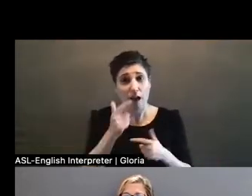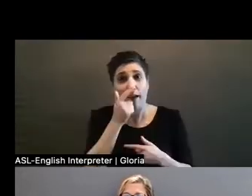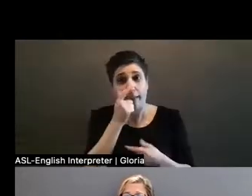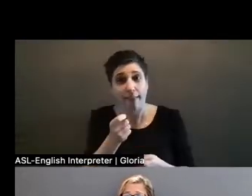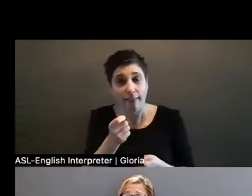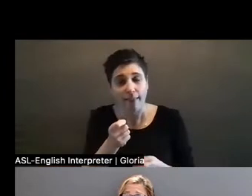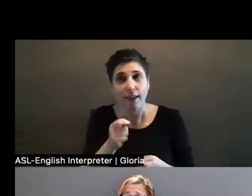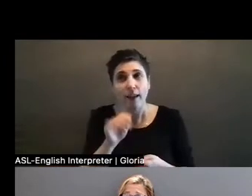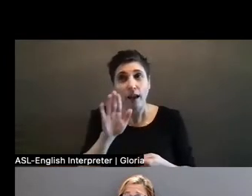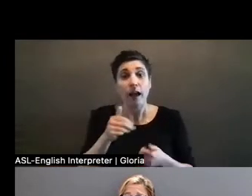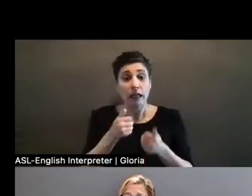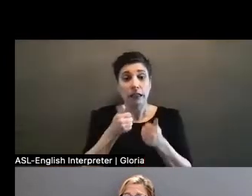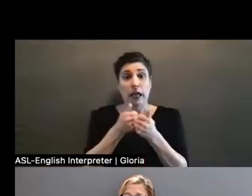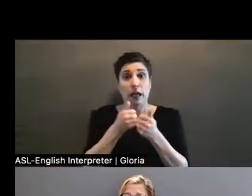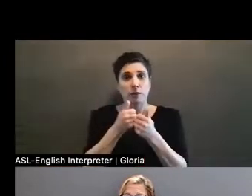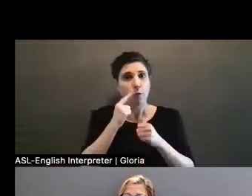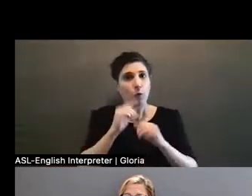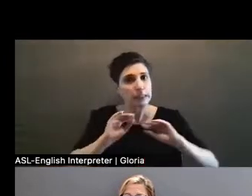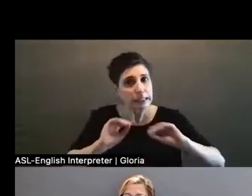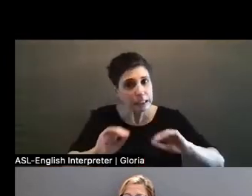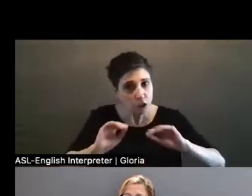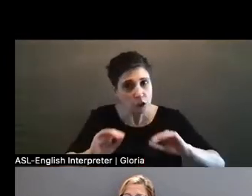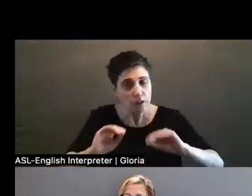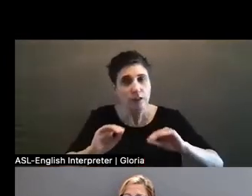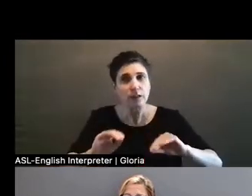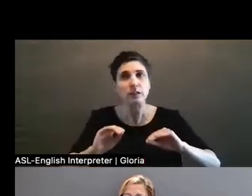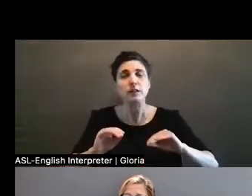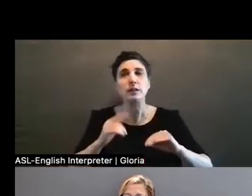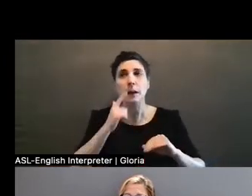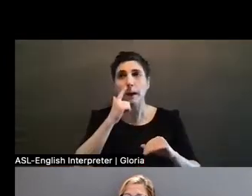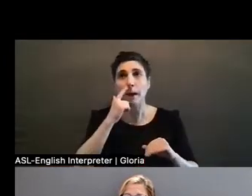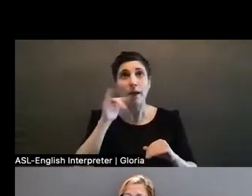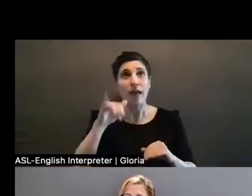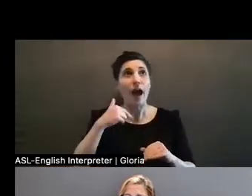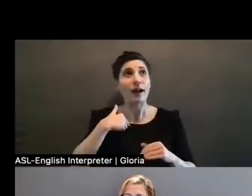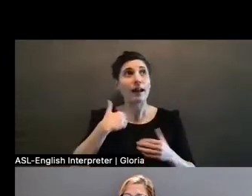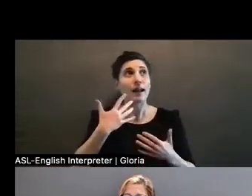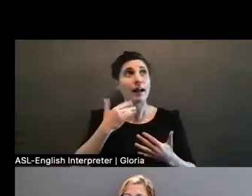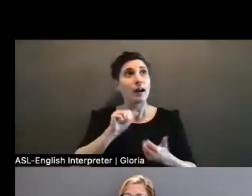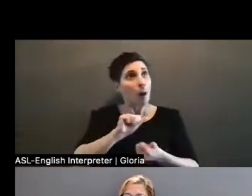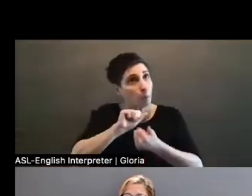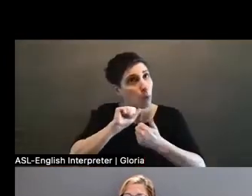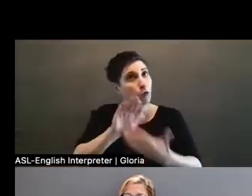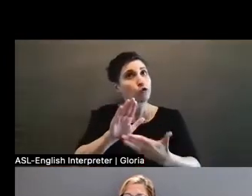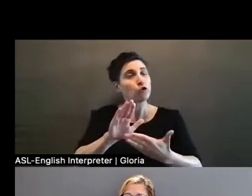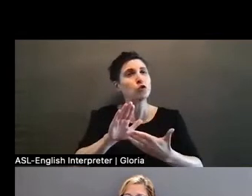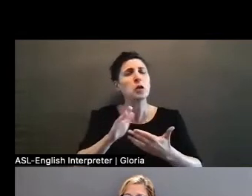that it can be used even if you're not playing a game. You can be thinking about those principles.